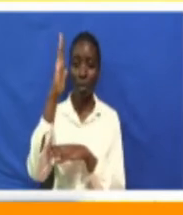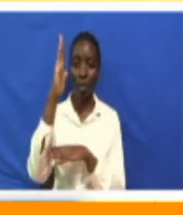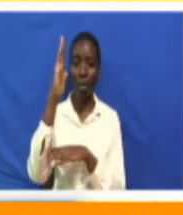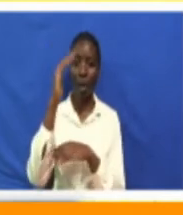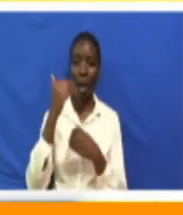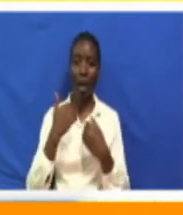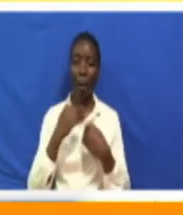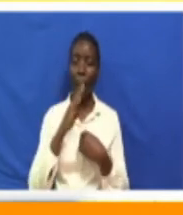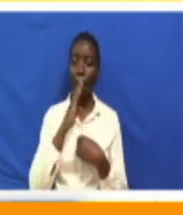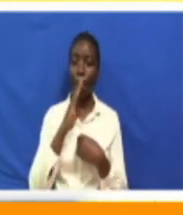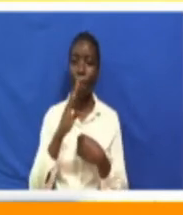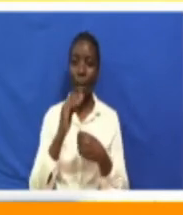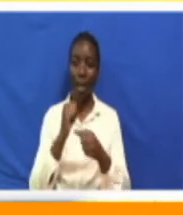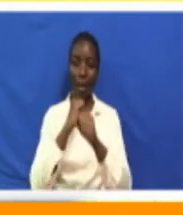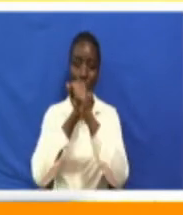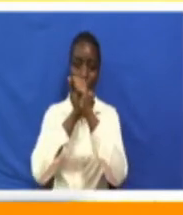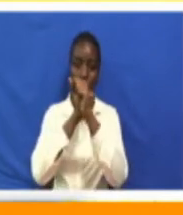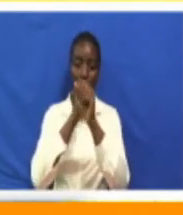foreign